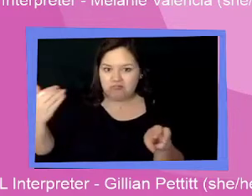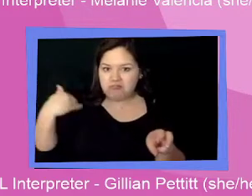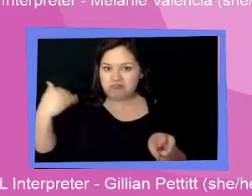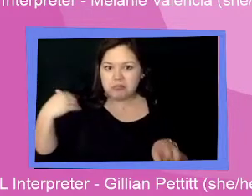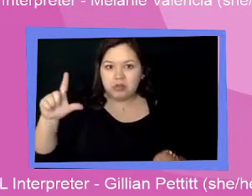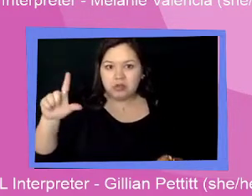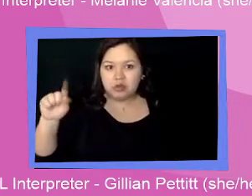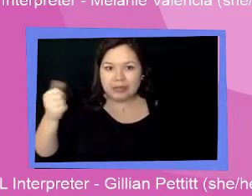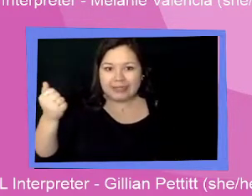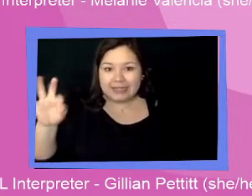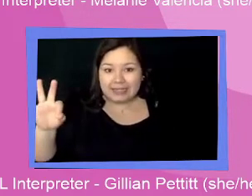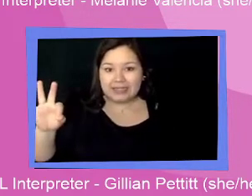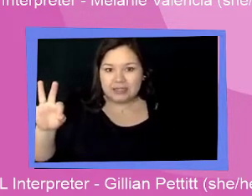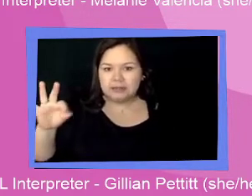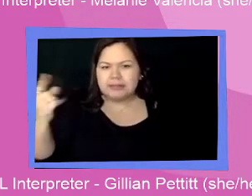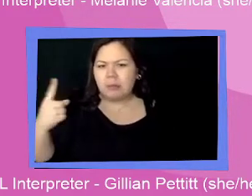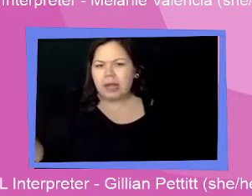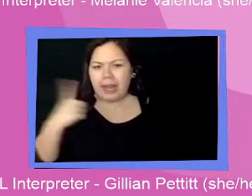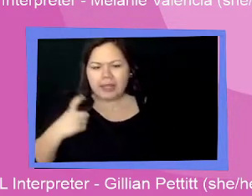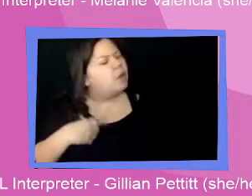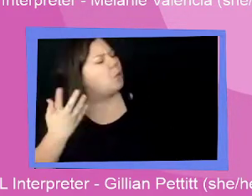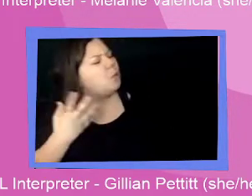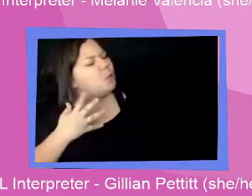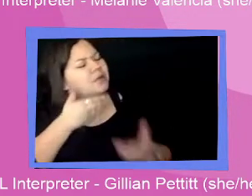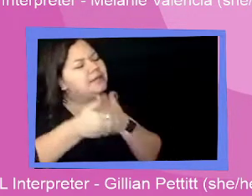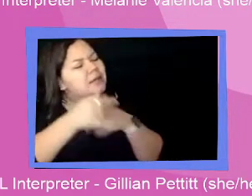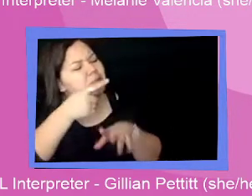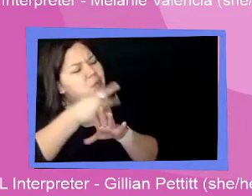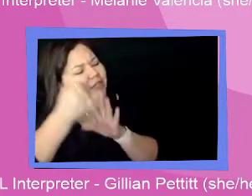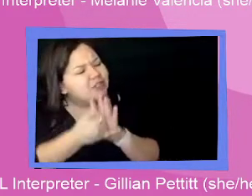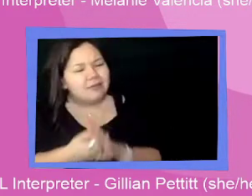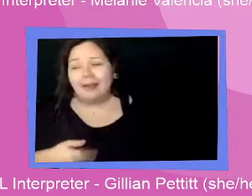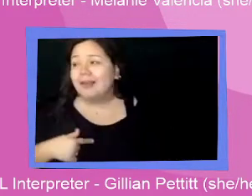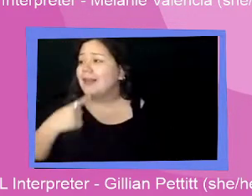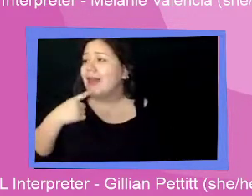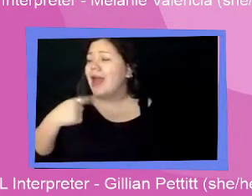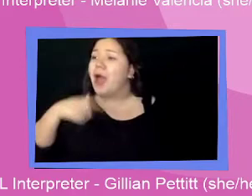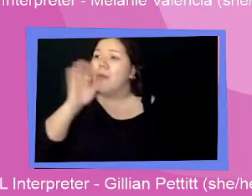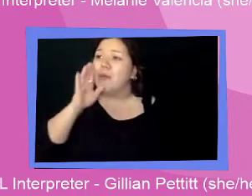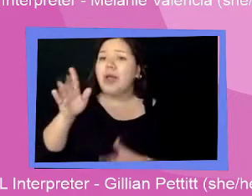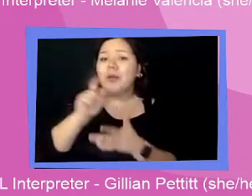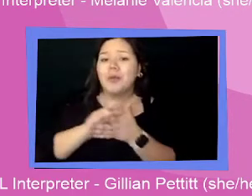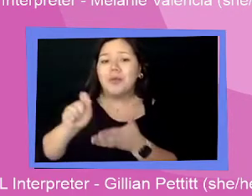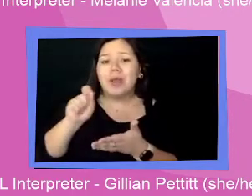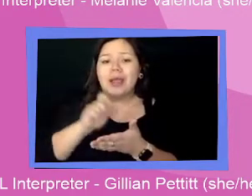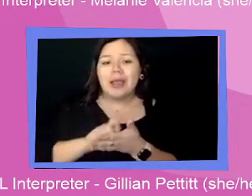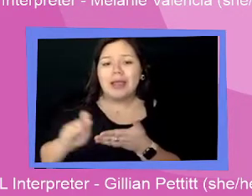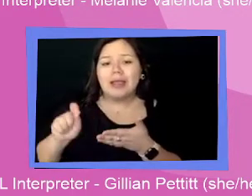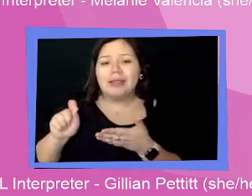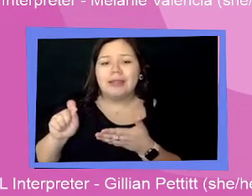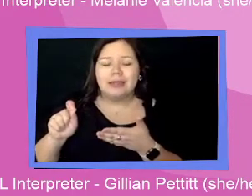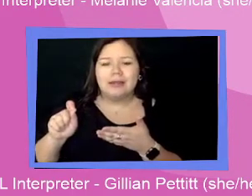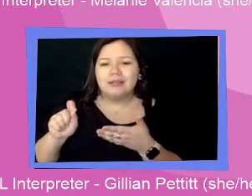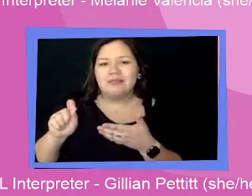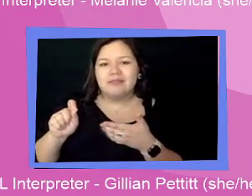somebody asked me, so what is your next project? And I was like, I'm going to write the Foghorn Echoes, which is the book